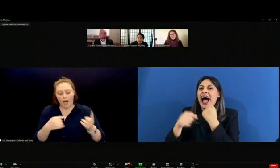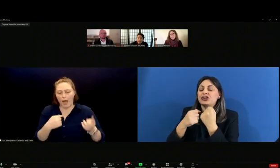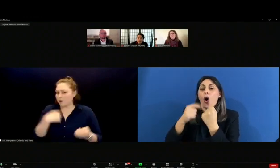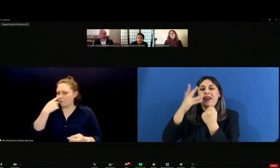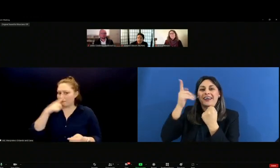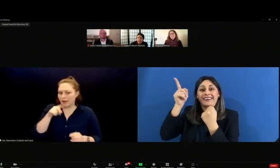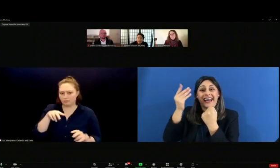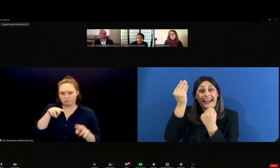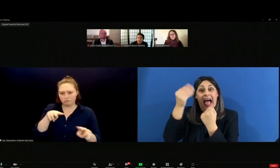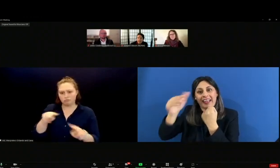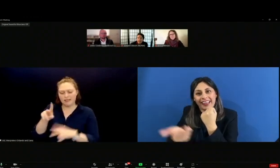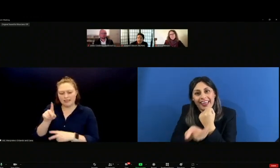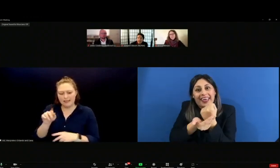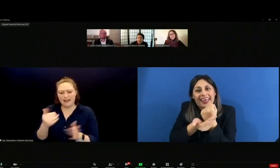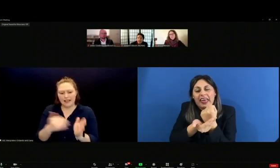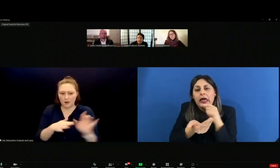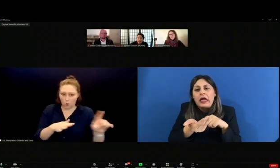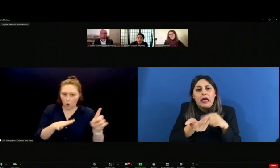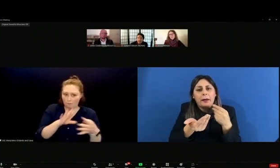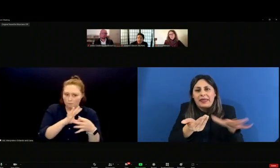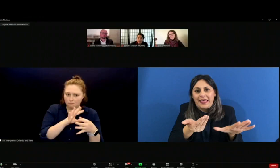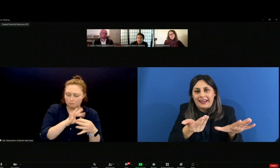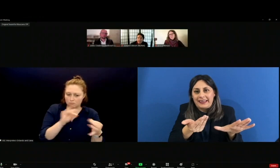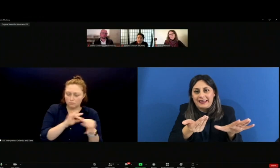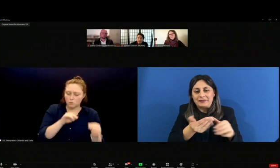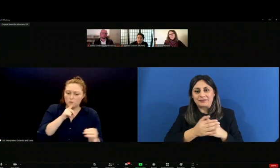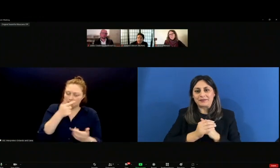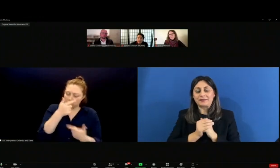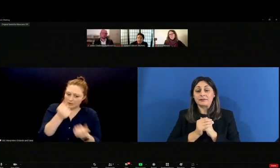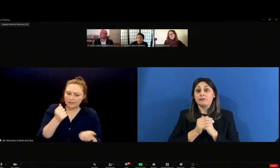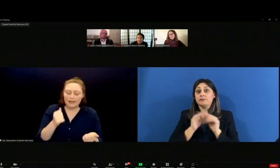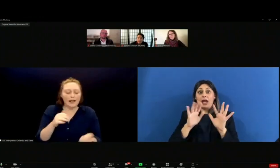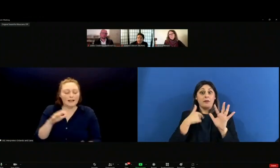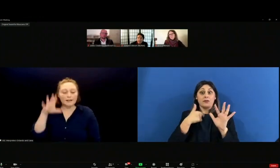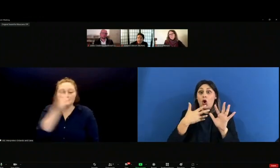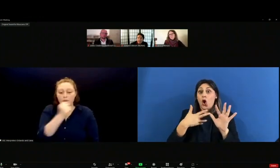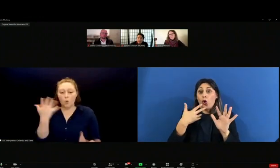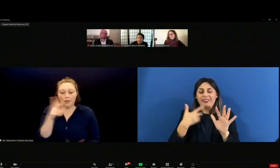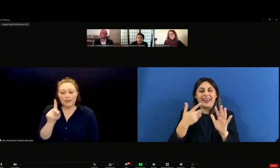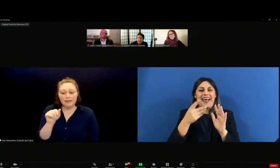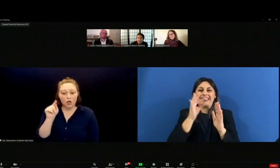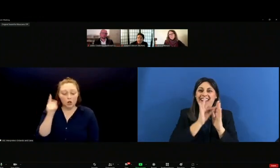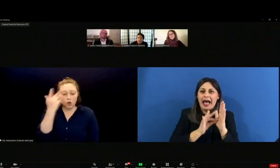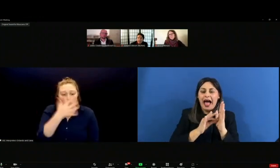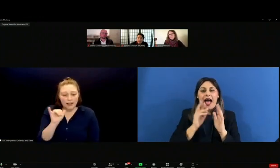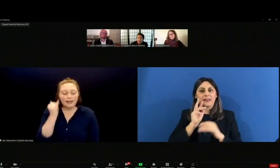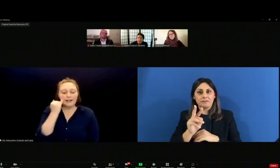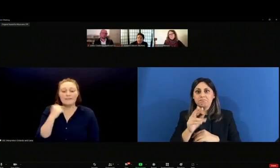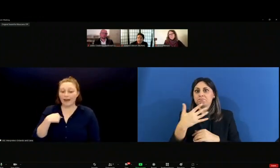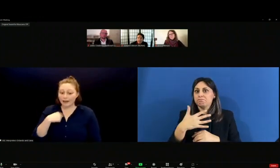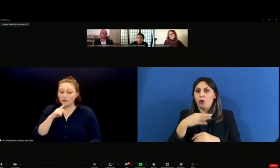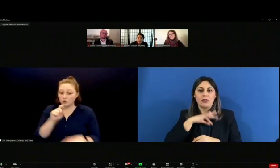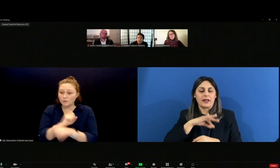indeed very interesting. And as for the speculation for how the data might have looked like if I would have included